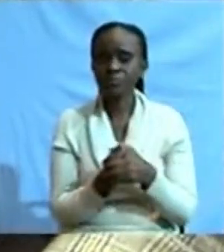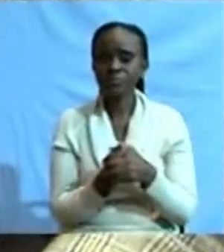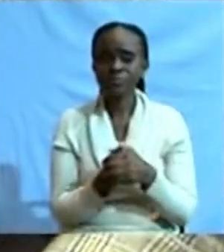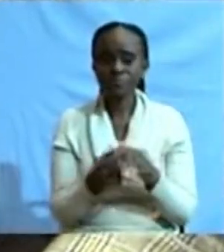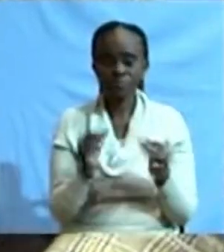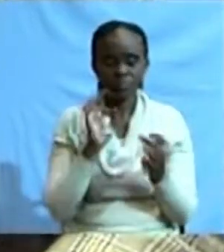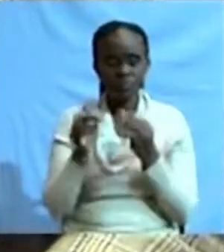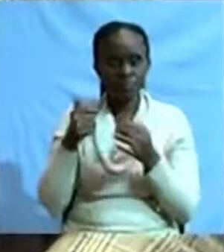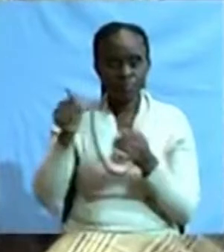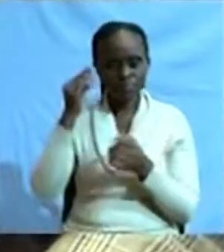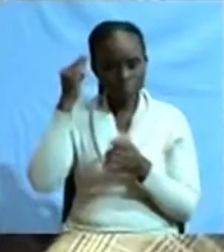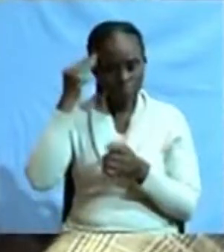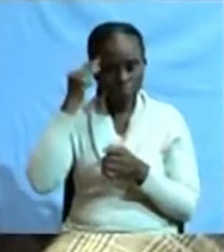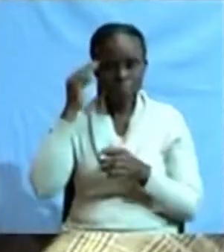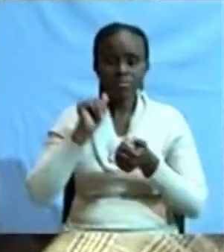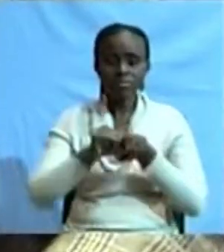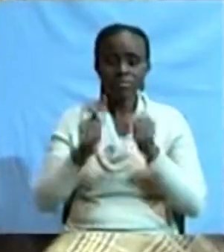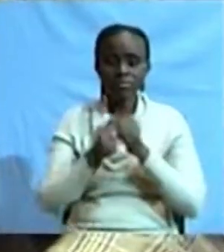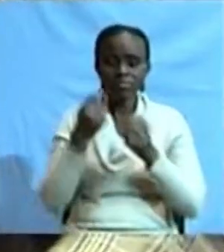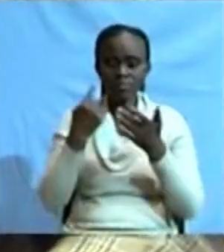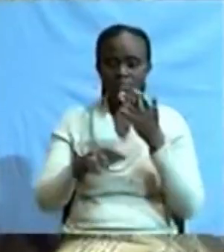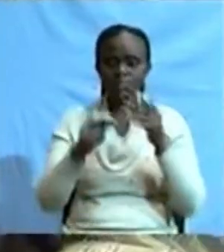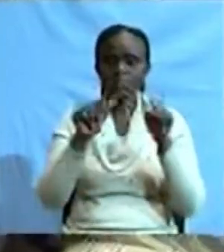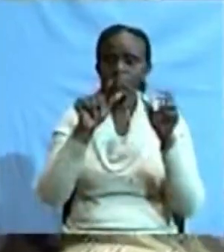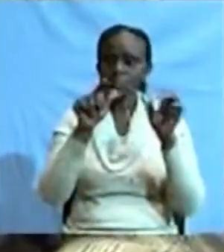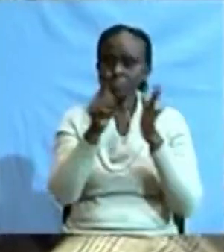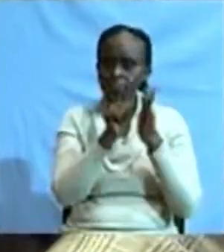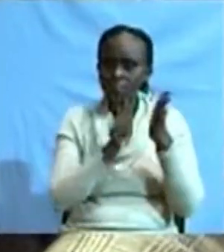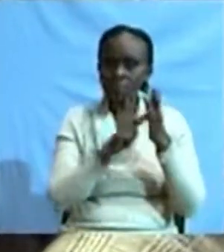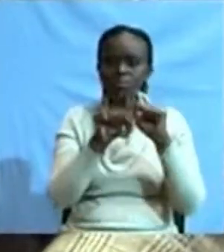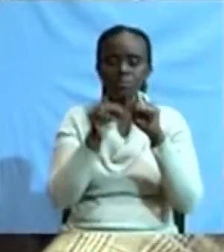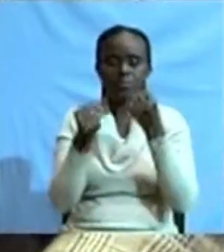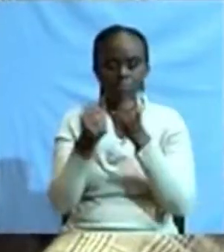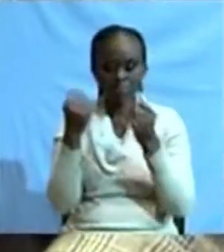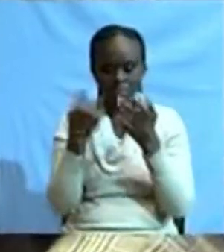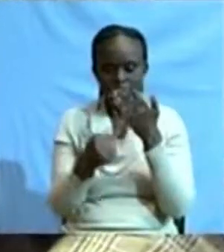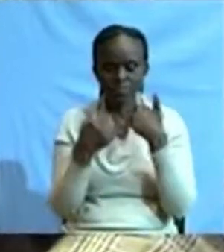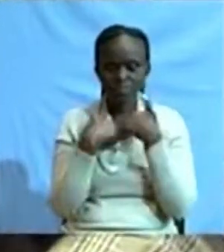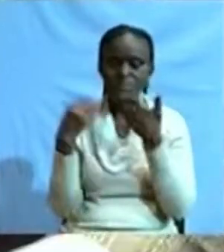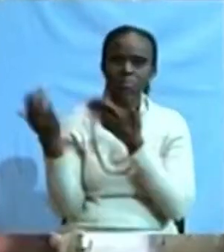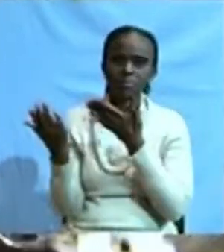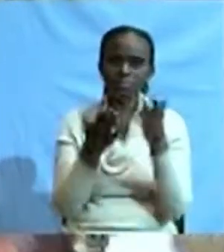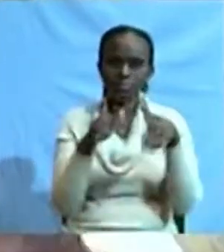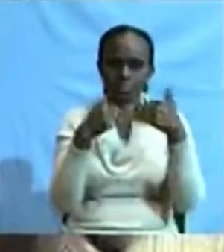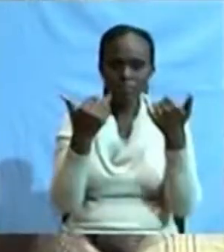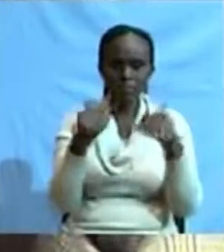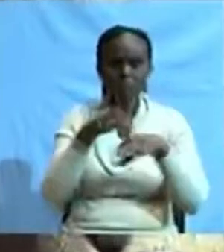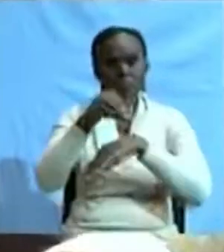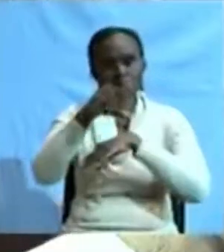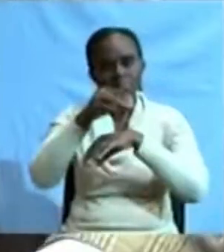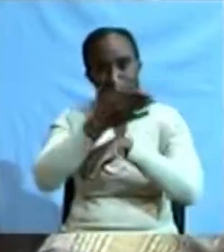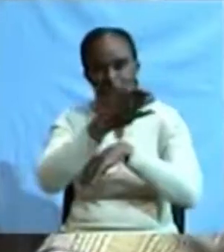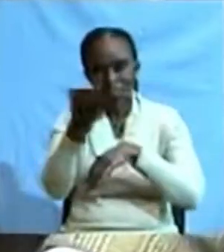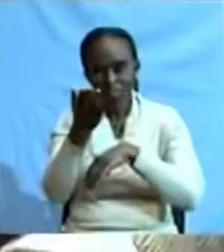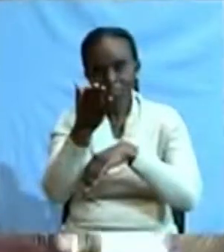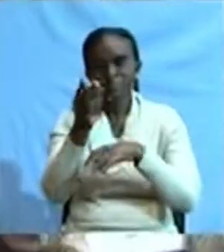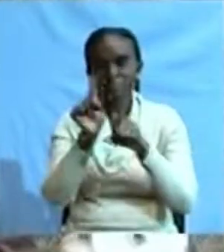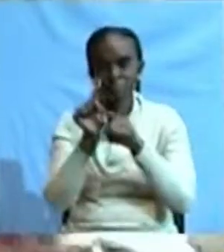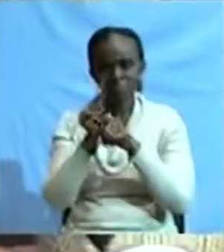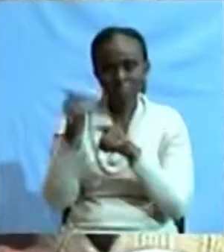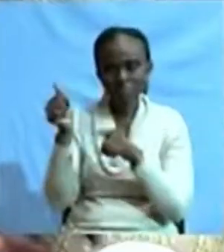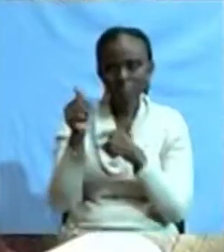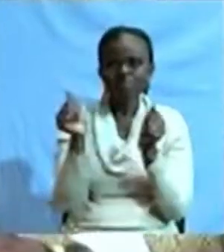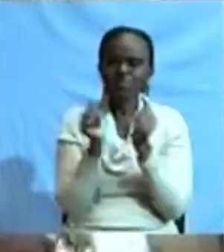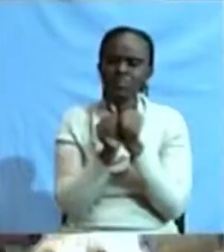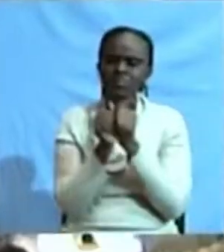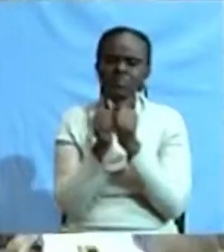And if you know the consequences of breaking the law that has been guiding you, and you with